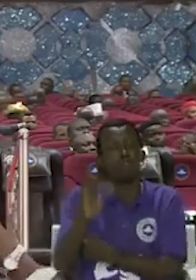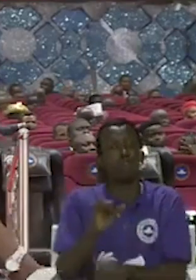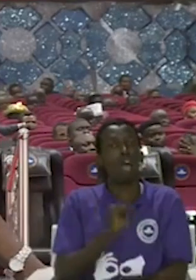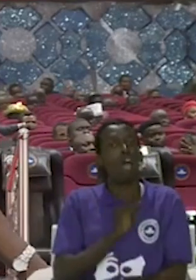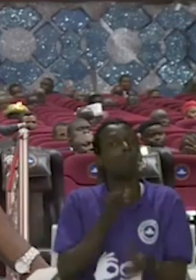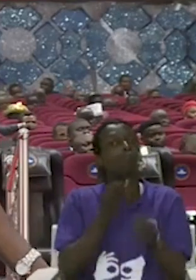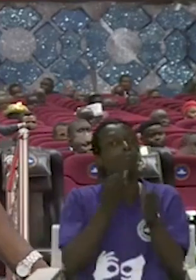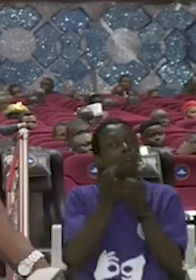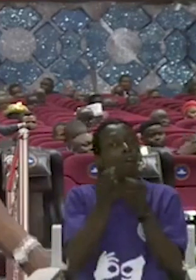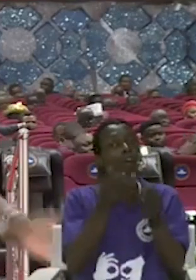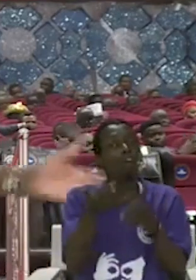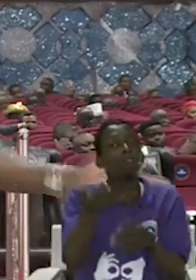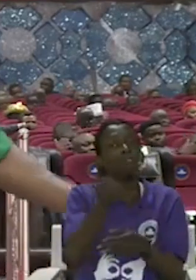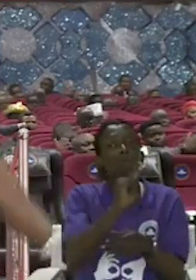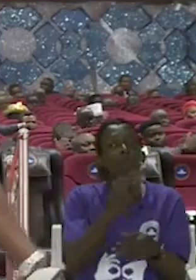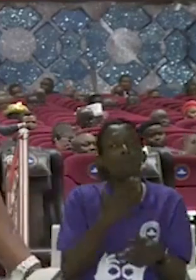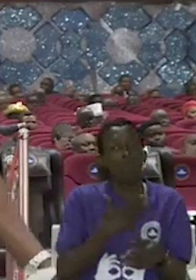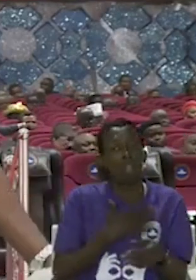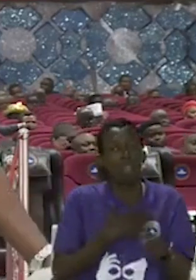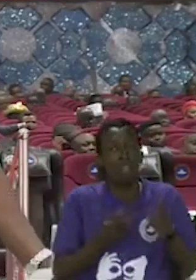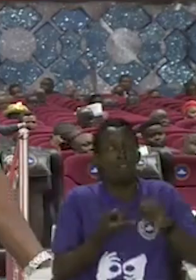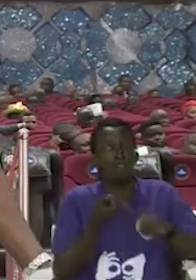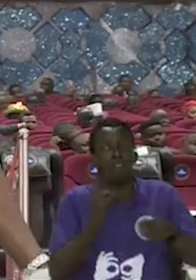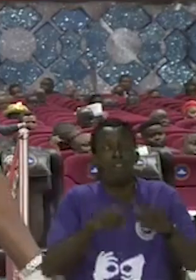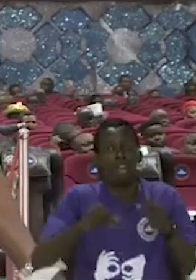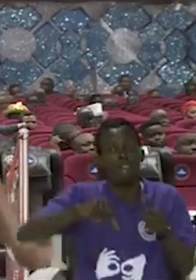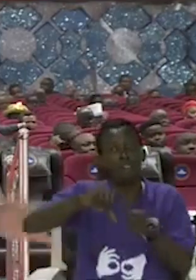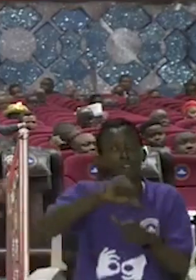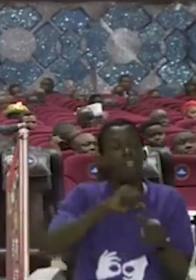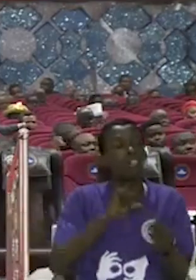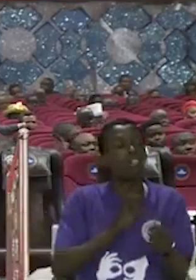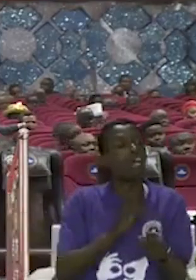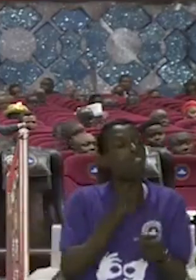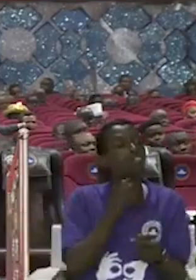my friends who were around, this is what I learned over there.